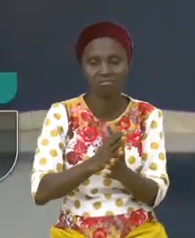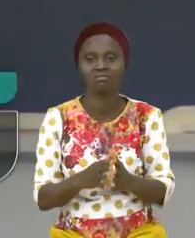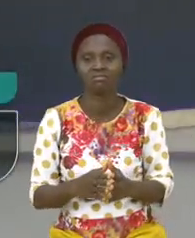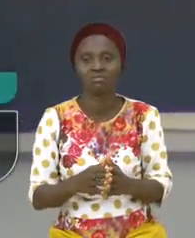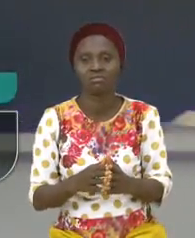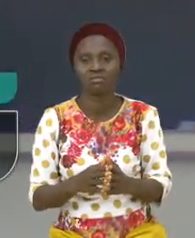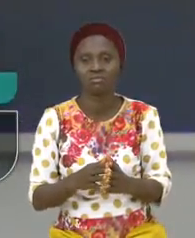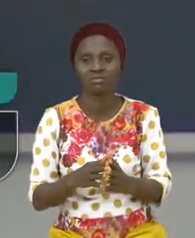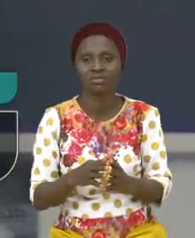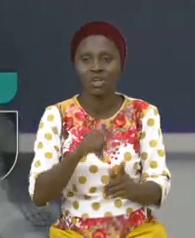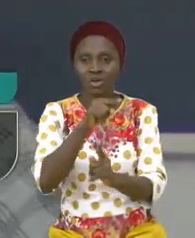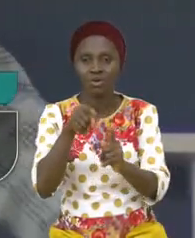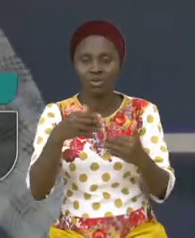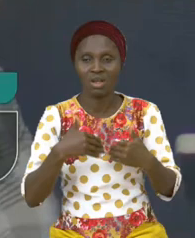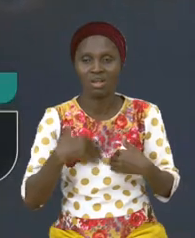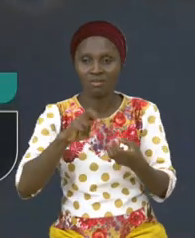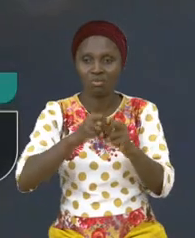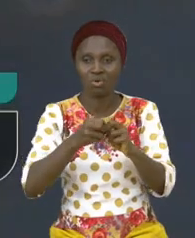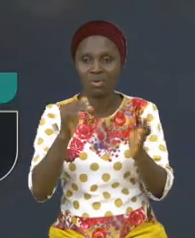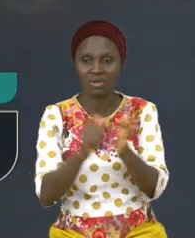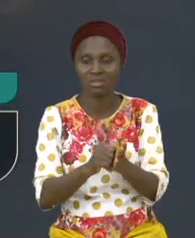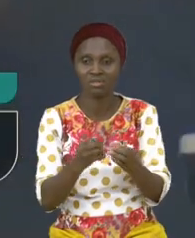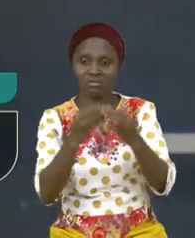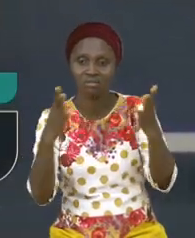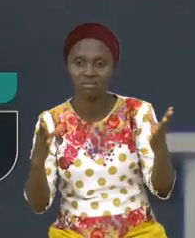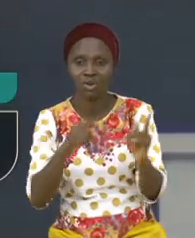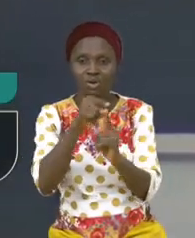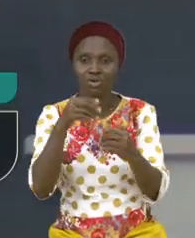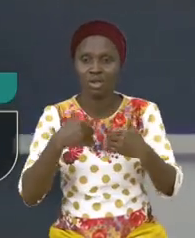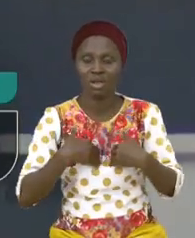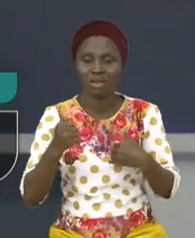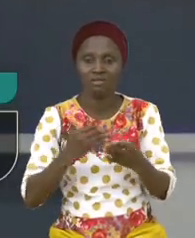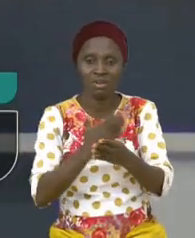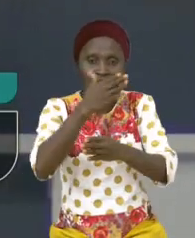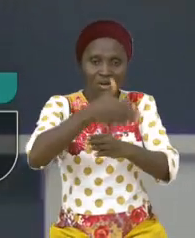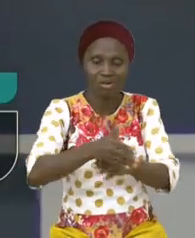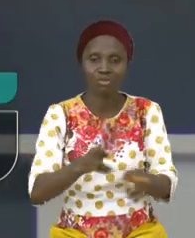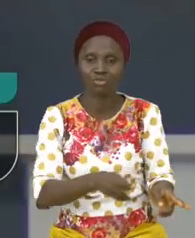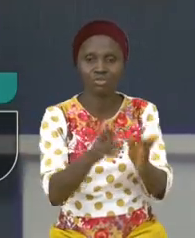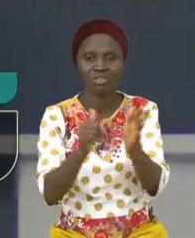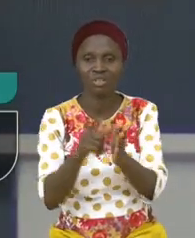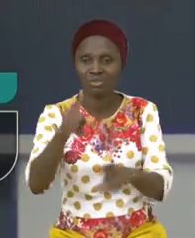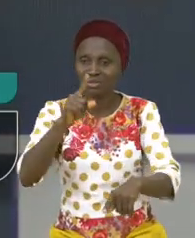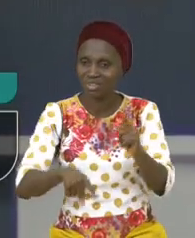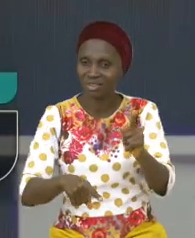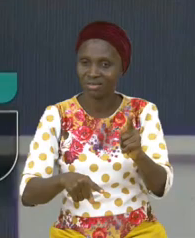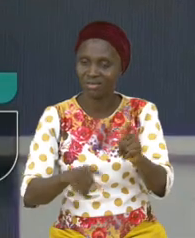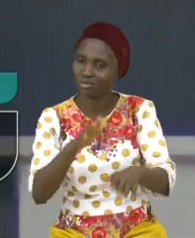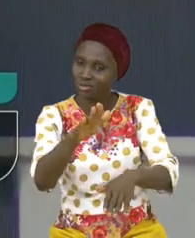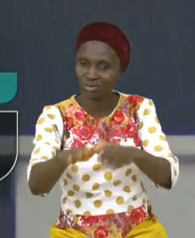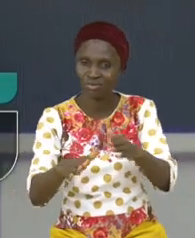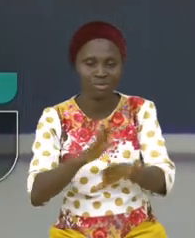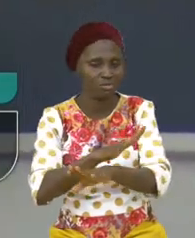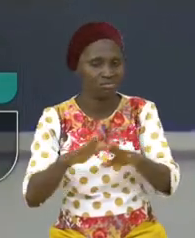you cannot crack, and when you have a crossroad that you cannot go over, don't grumble, don't murmur,